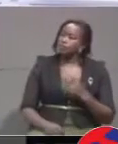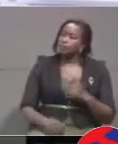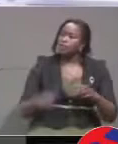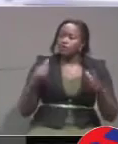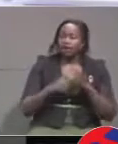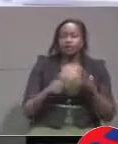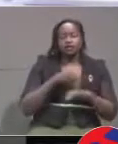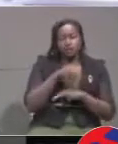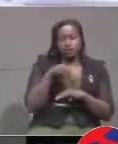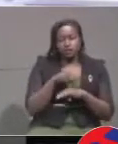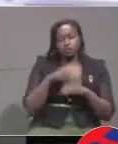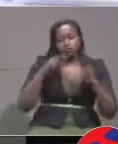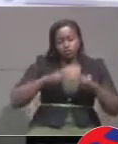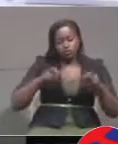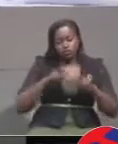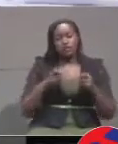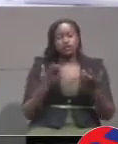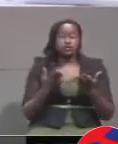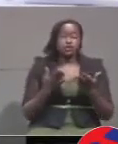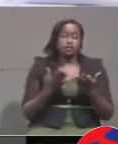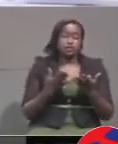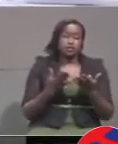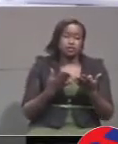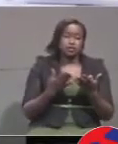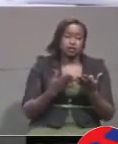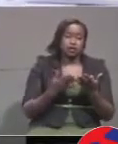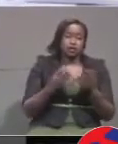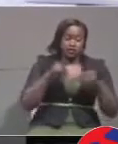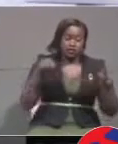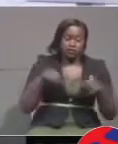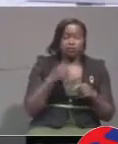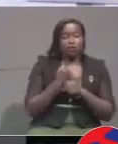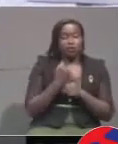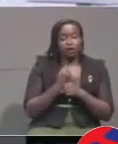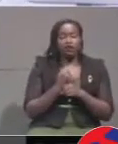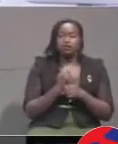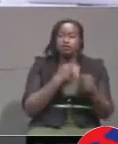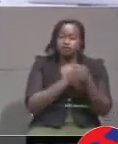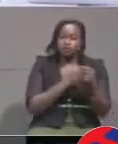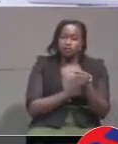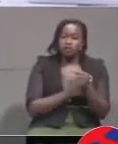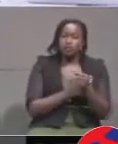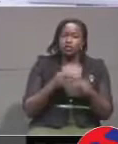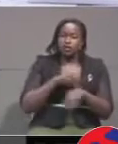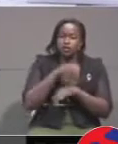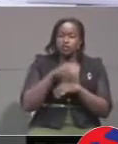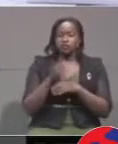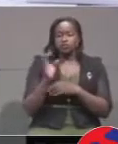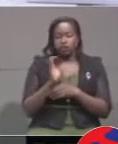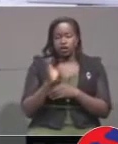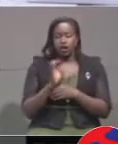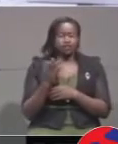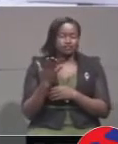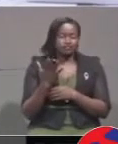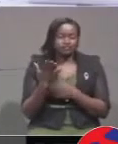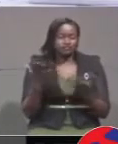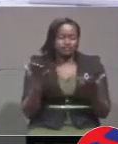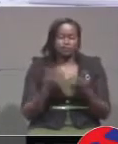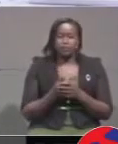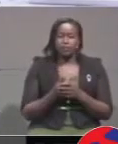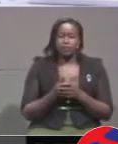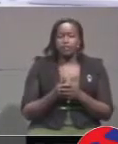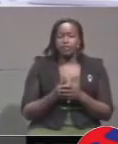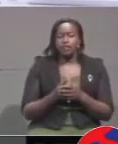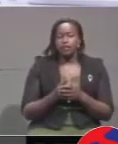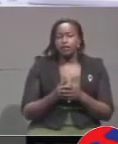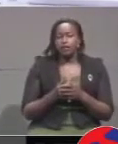the sinachi, Omuramuzi, Wava, Salomusango, Guagusana Mateka. Ne bagamba nti gundi yazize omusango gumusinze bamusindise luzira yete